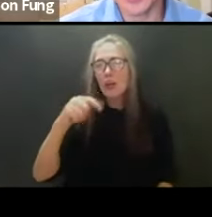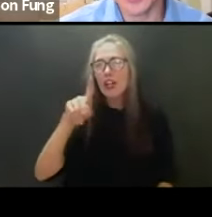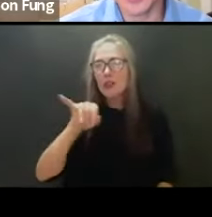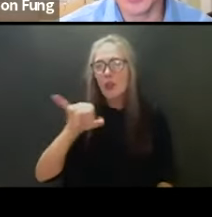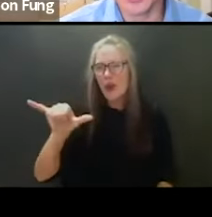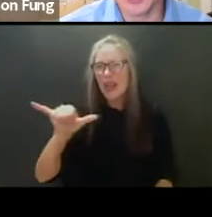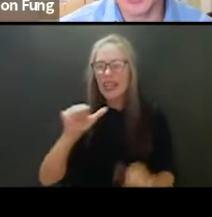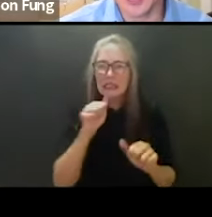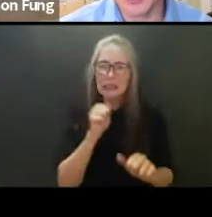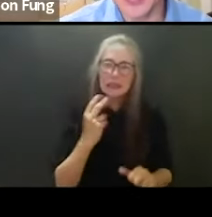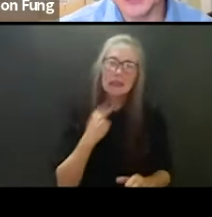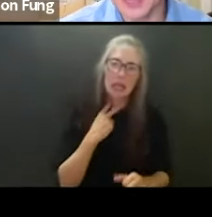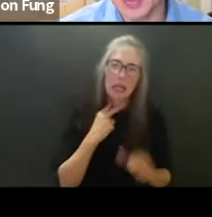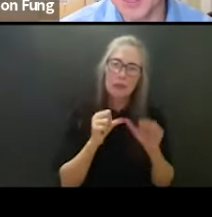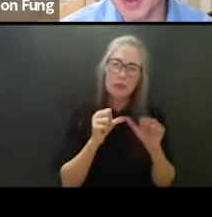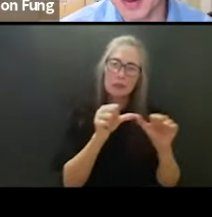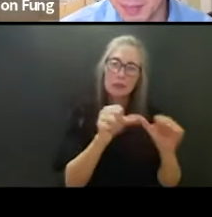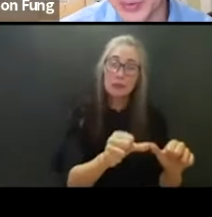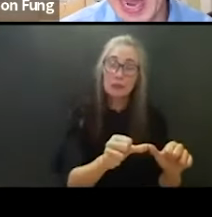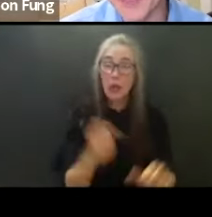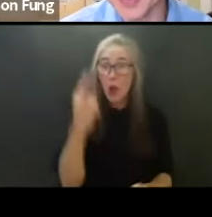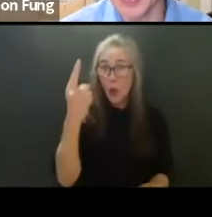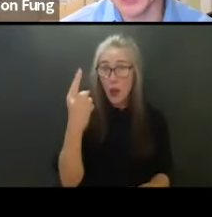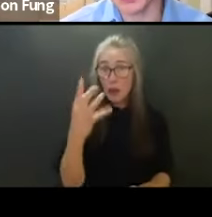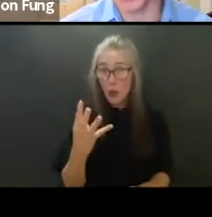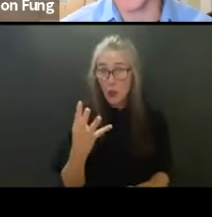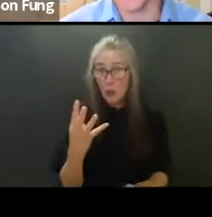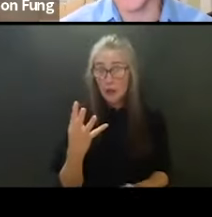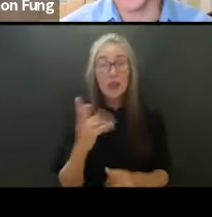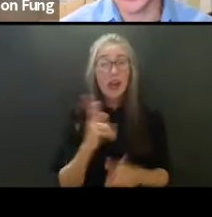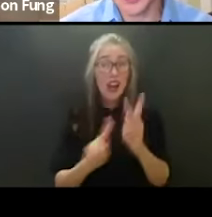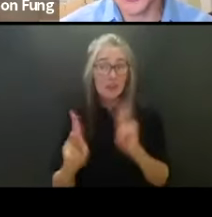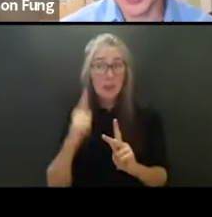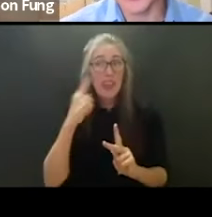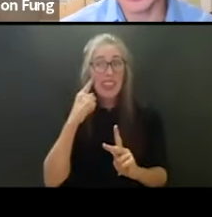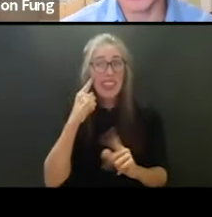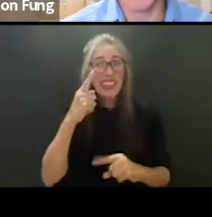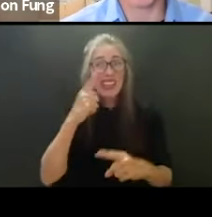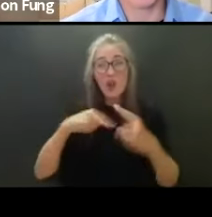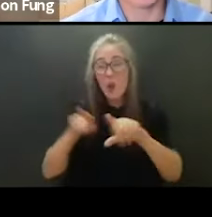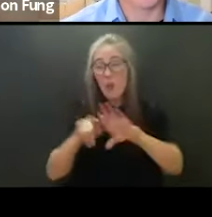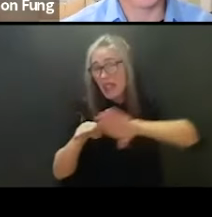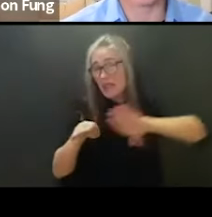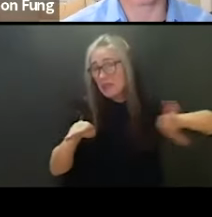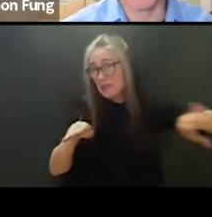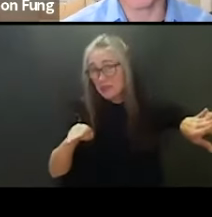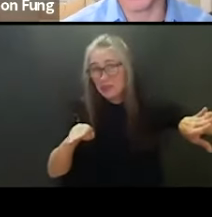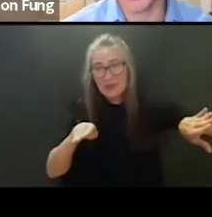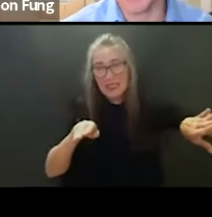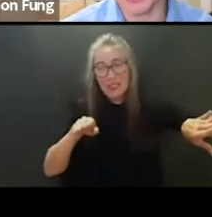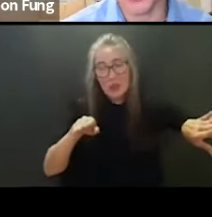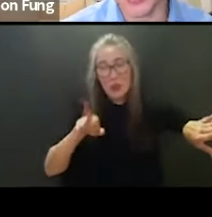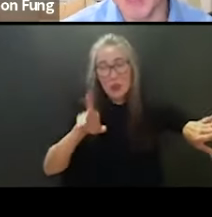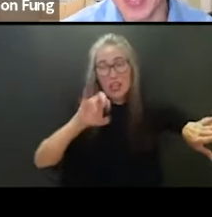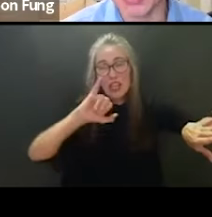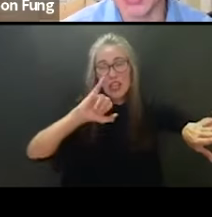next up, only half as many, a quarter of the folks, thought that it would be a return to the narrow aperture,